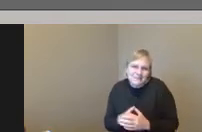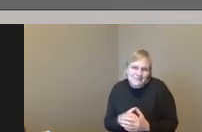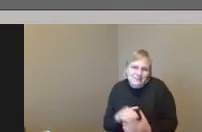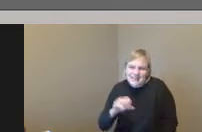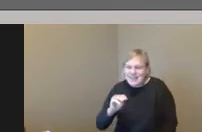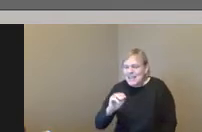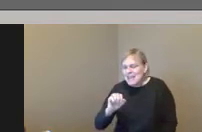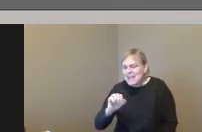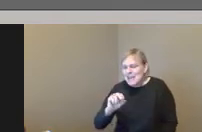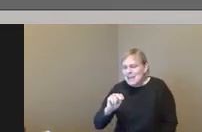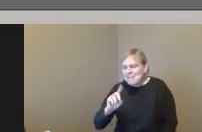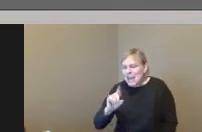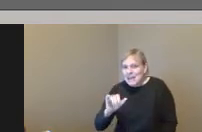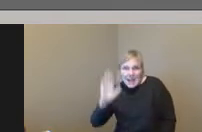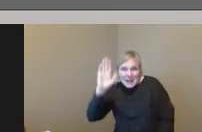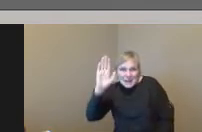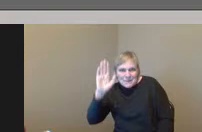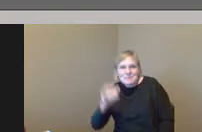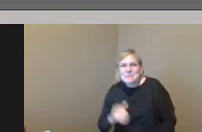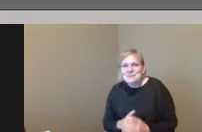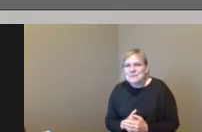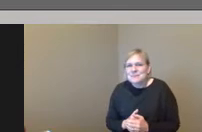Mandy, you have your hand up?